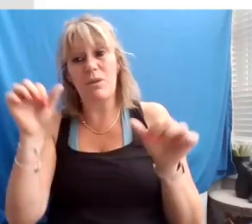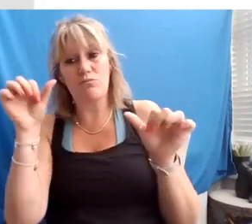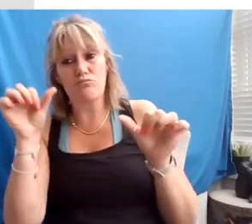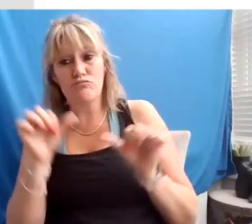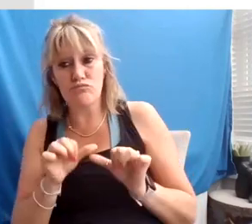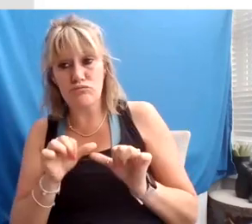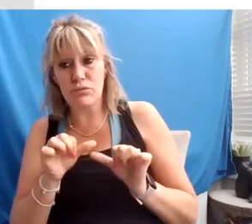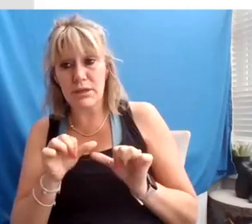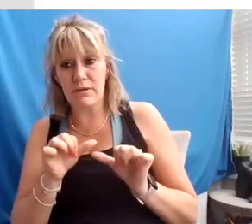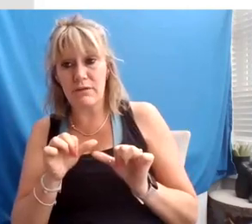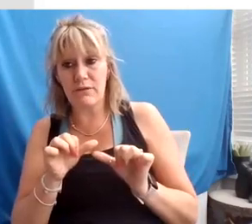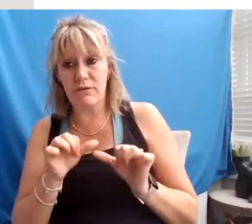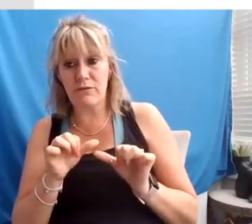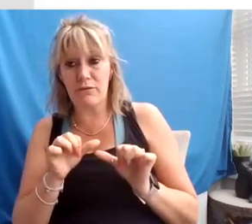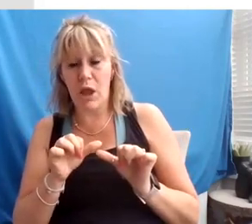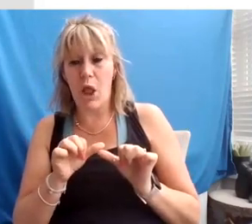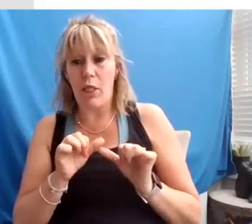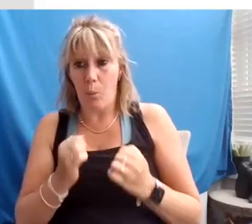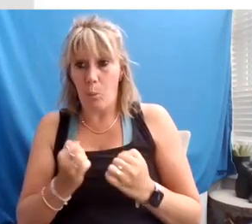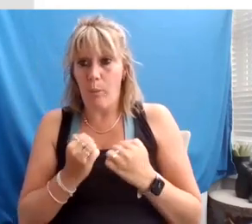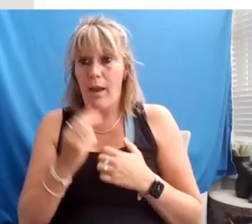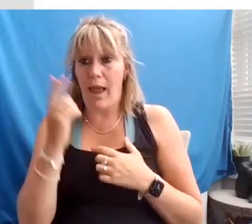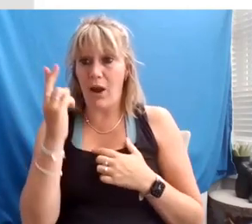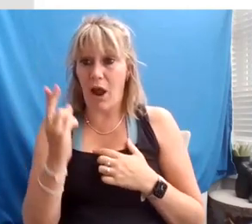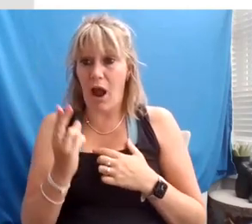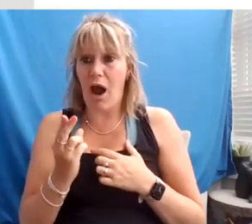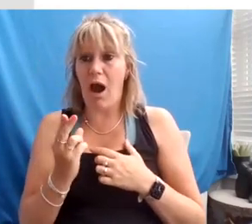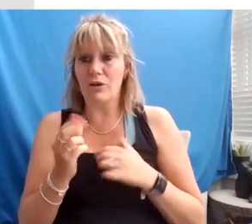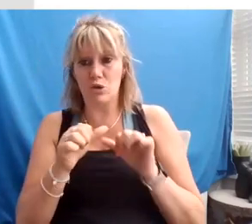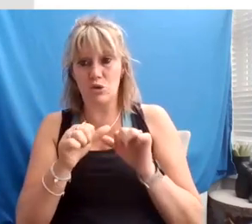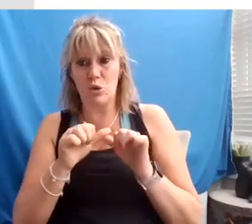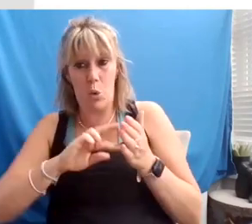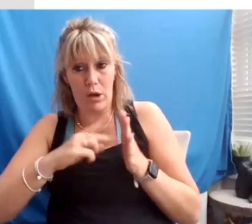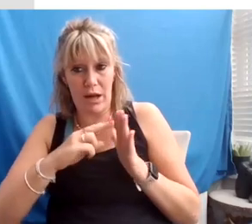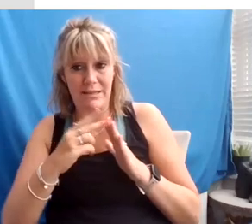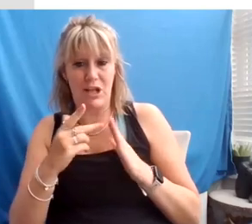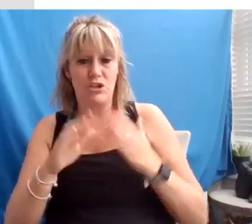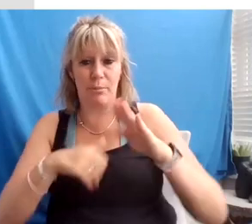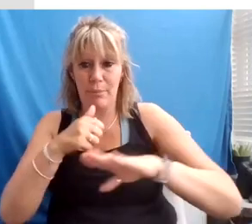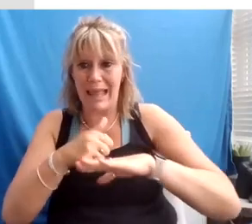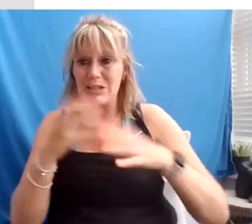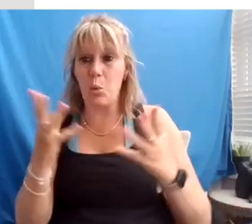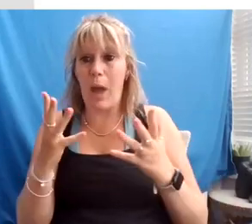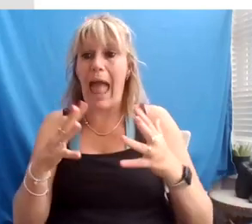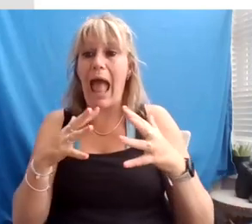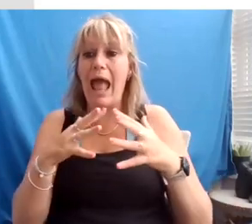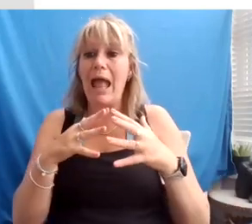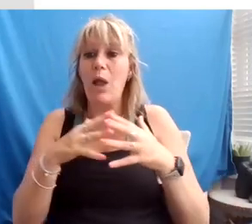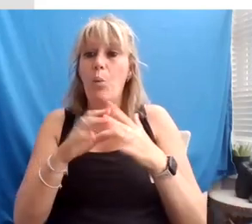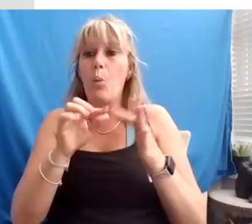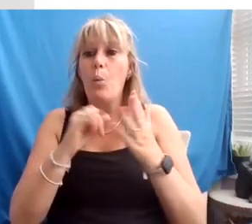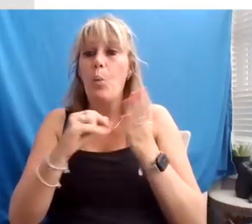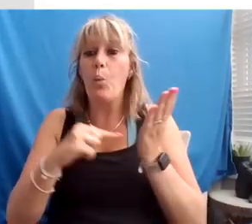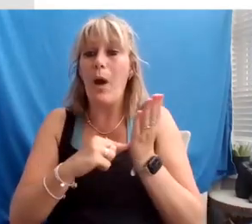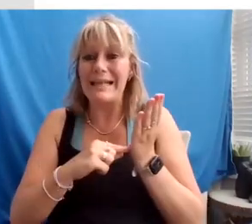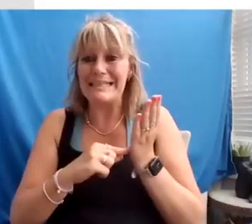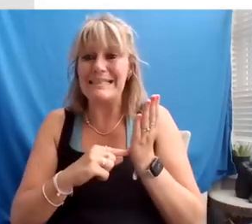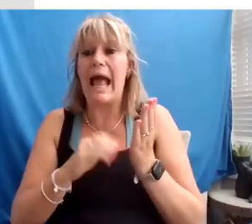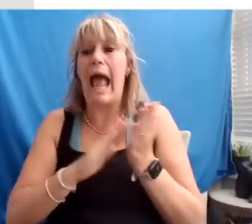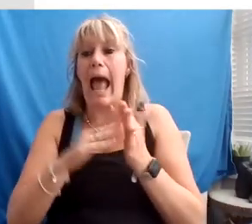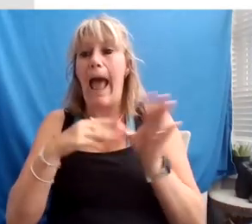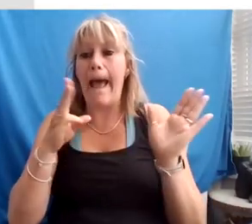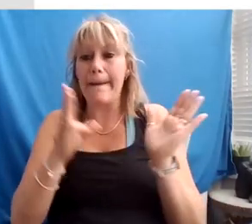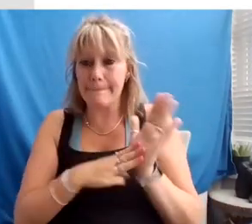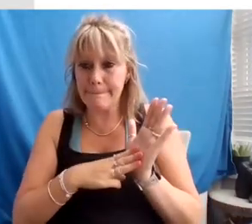Rosetta Arts is. We're an arts organisation based in West Ham. And what we aim to do is make art more